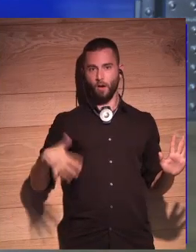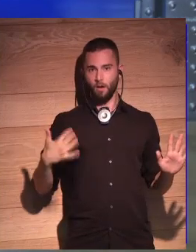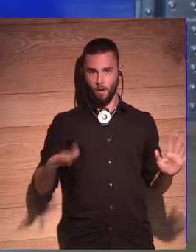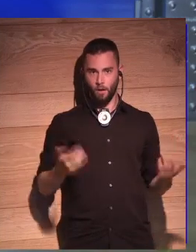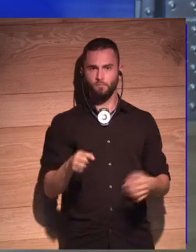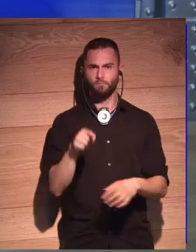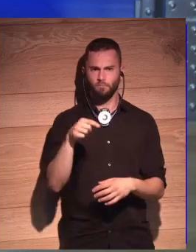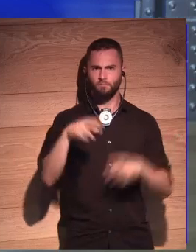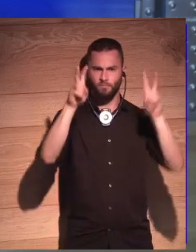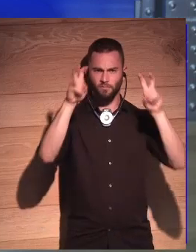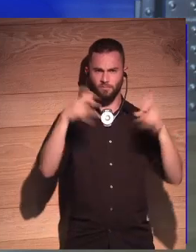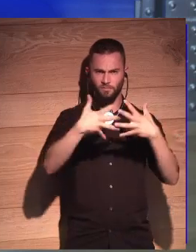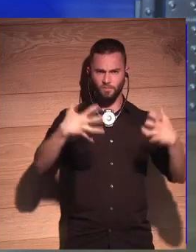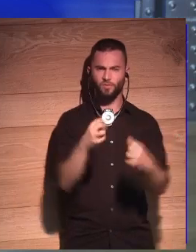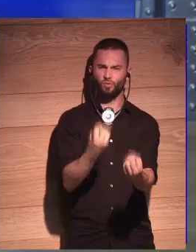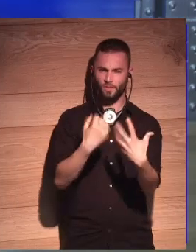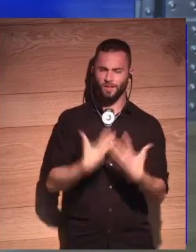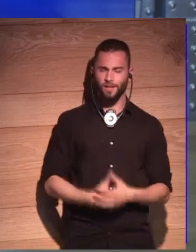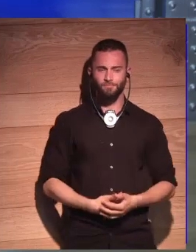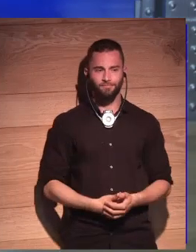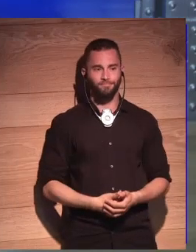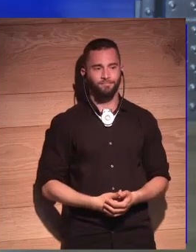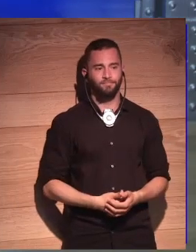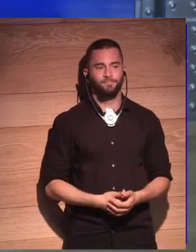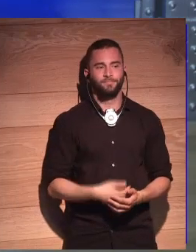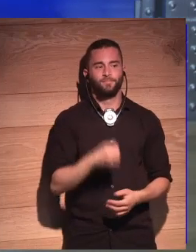educational system in the United States, which is quite big. Can you tell us a